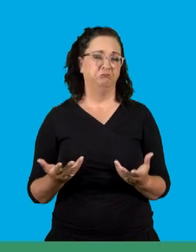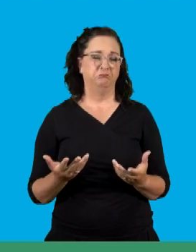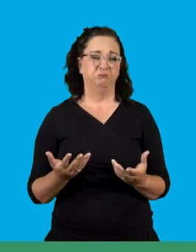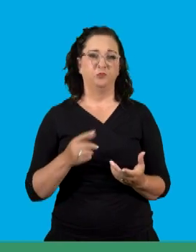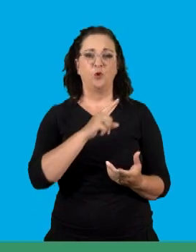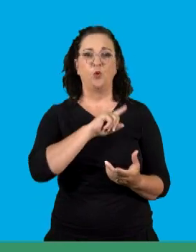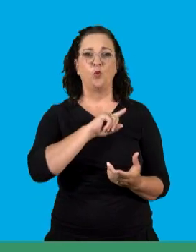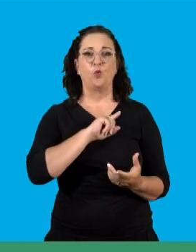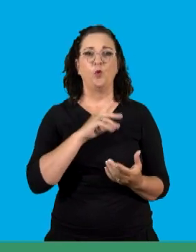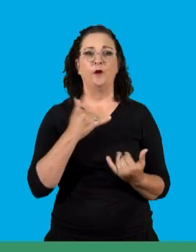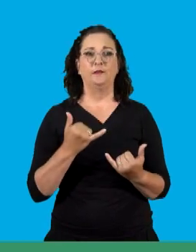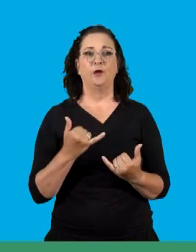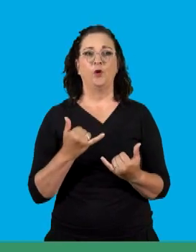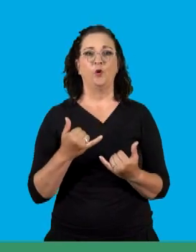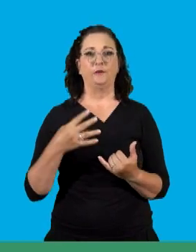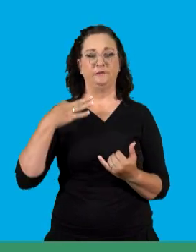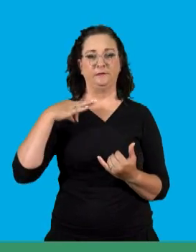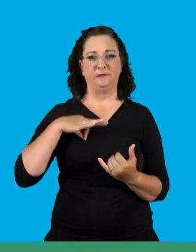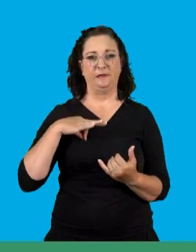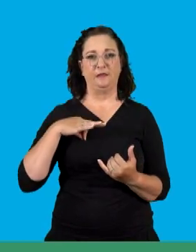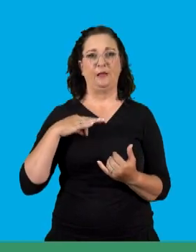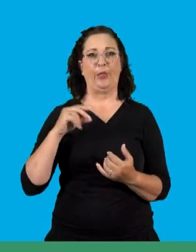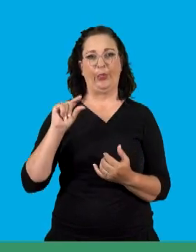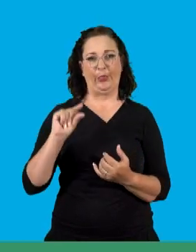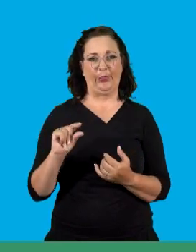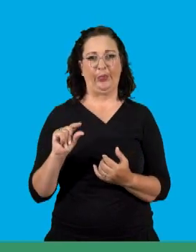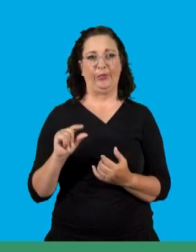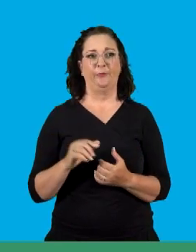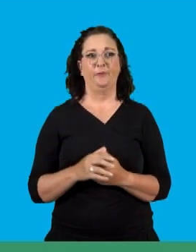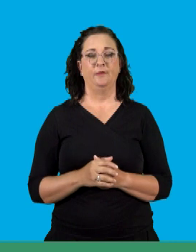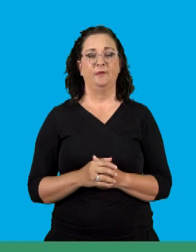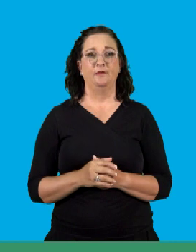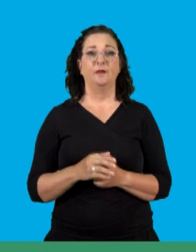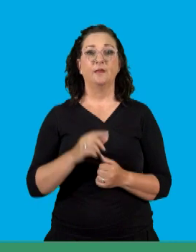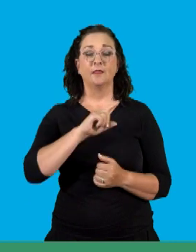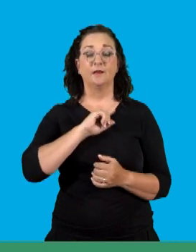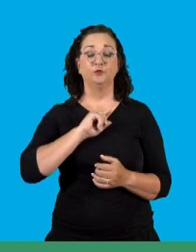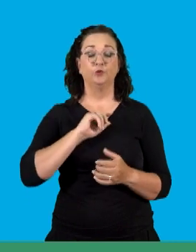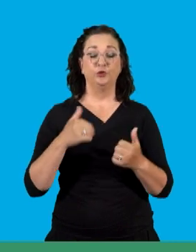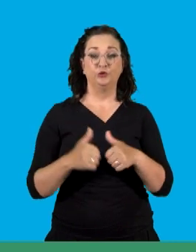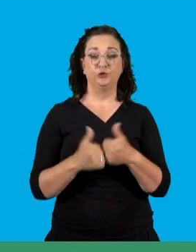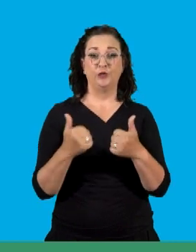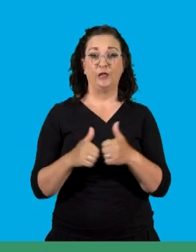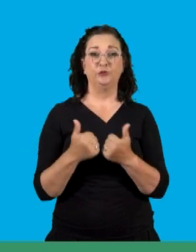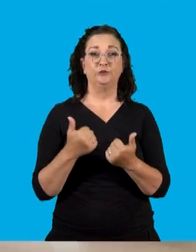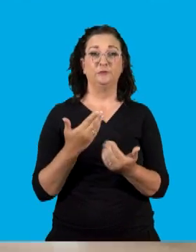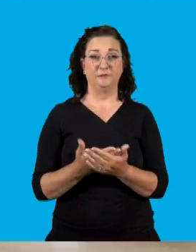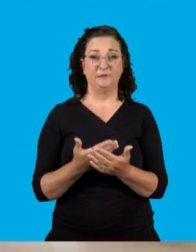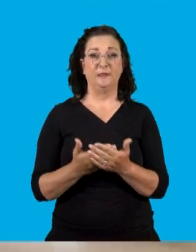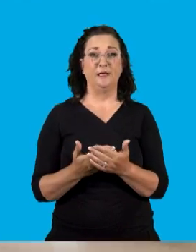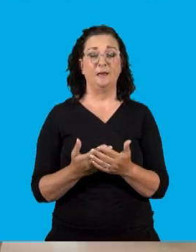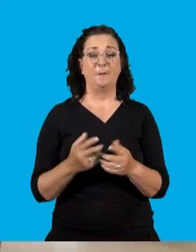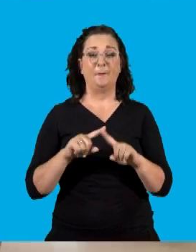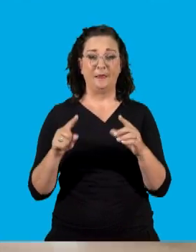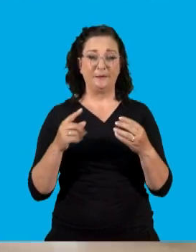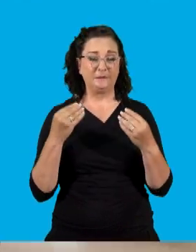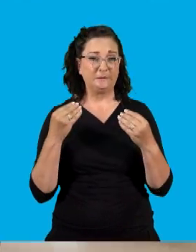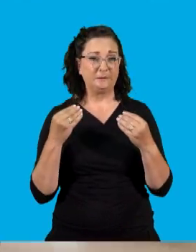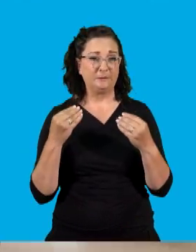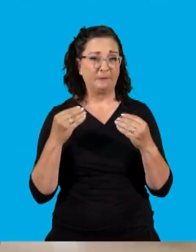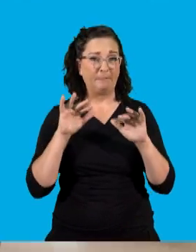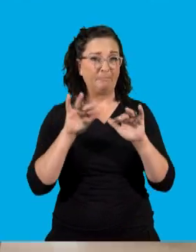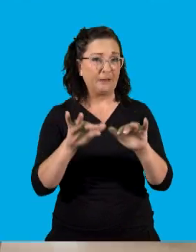of their limited disposable income. So the socioeconomic issues pose challenges to businesses because people do